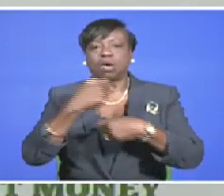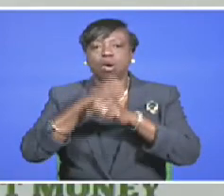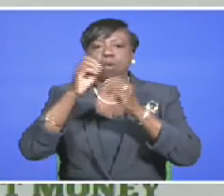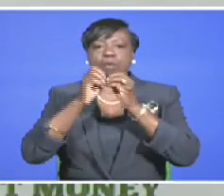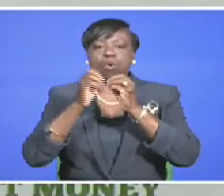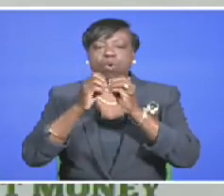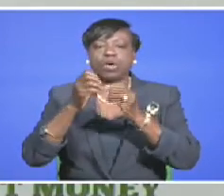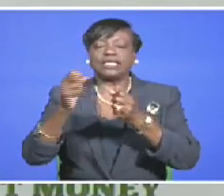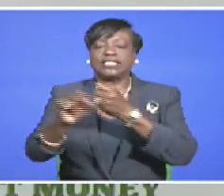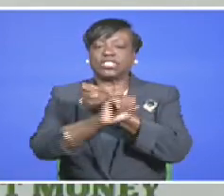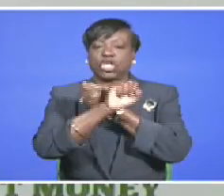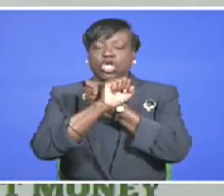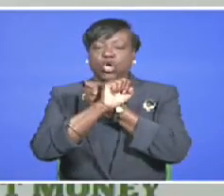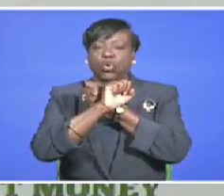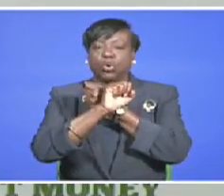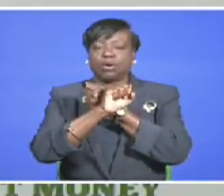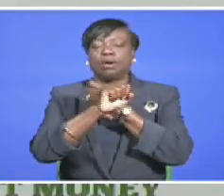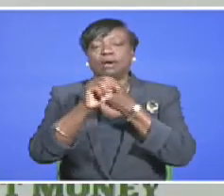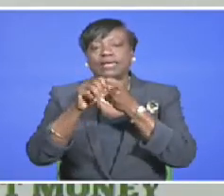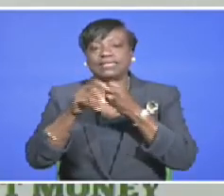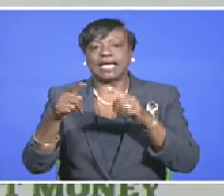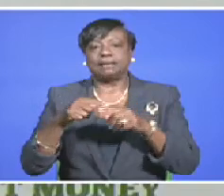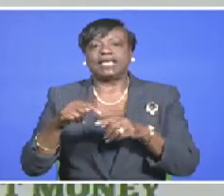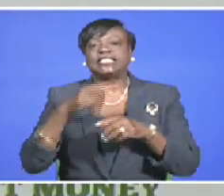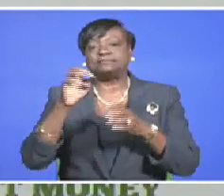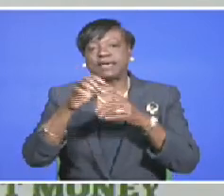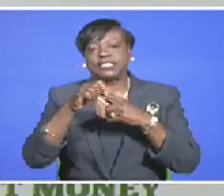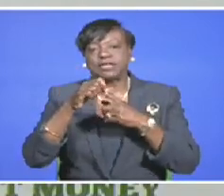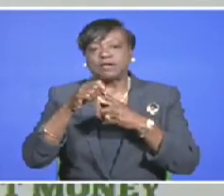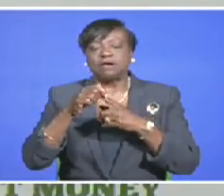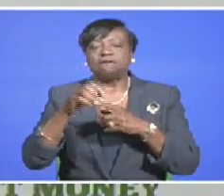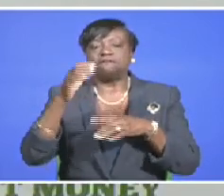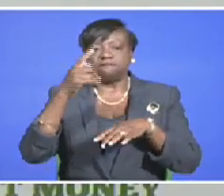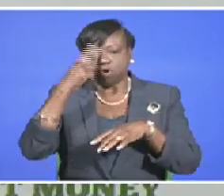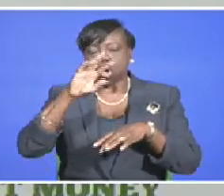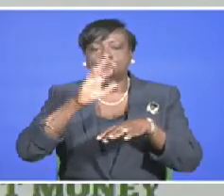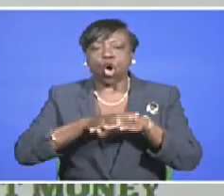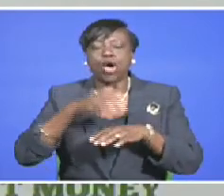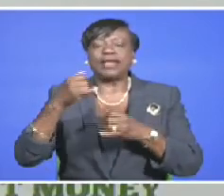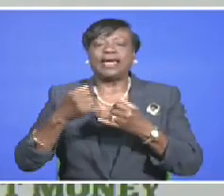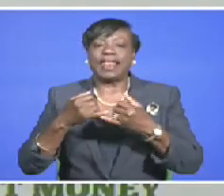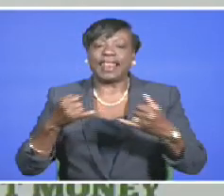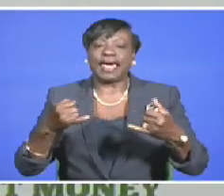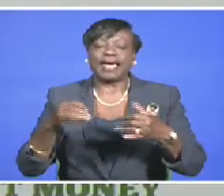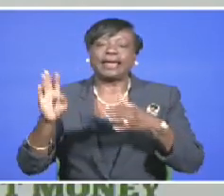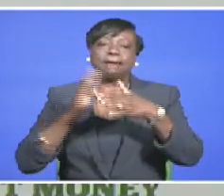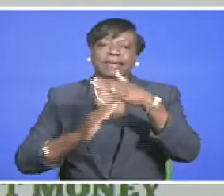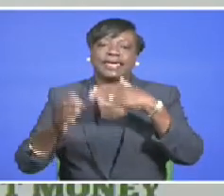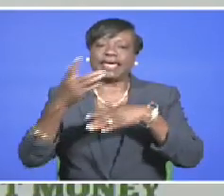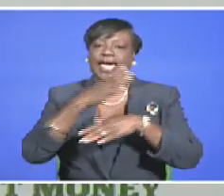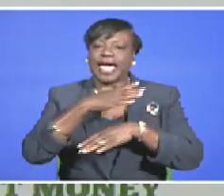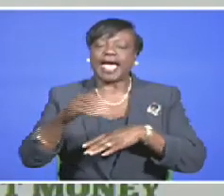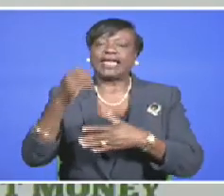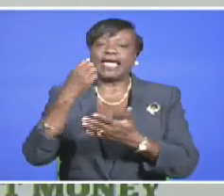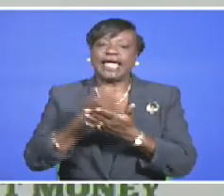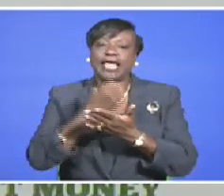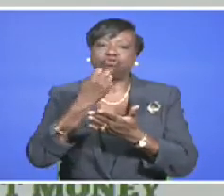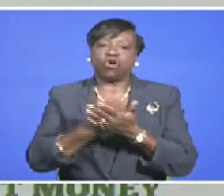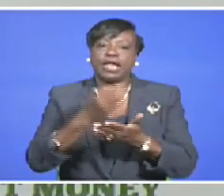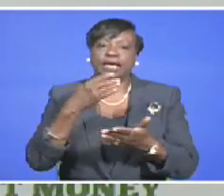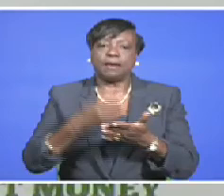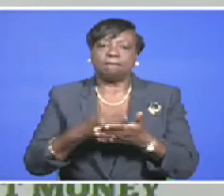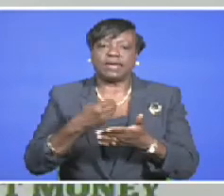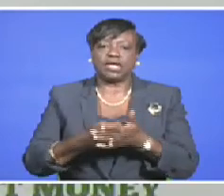given the increasing importance of electronic commerce, online banking, and electronic money, which are